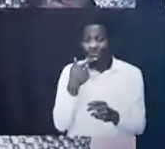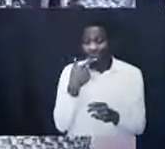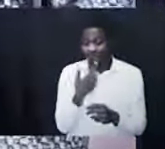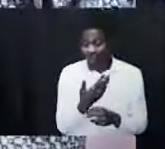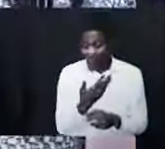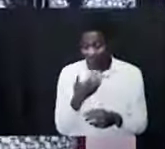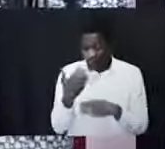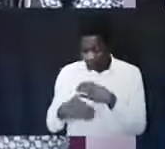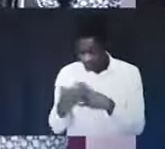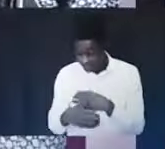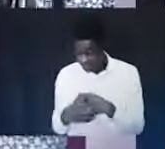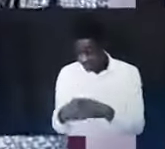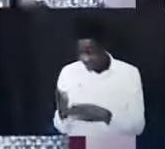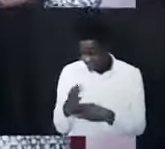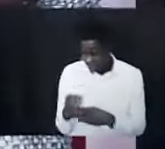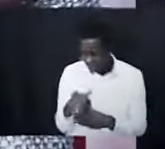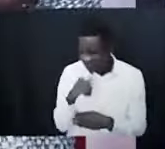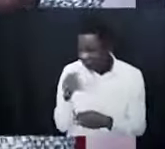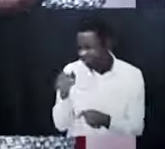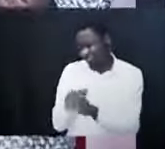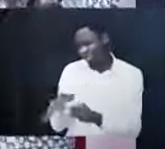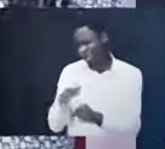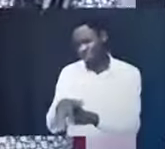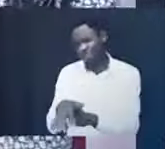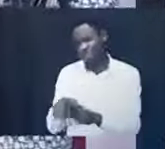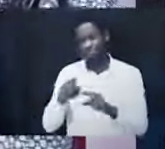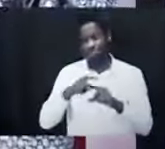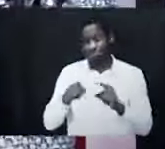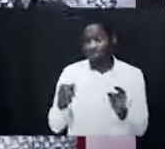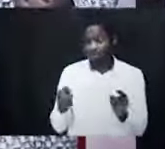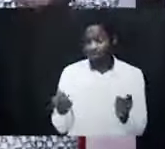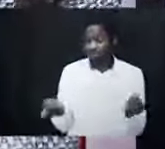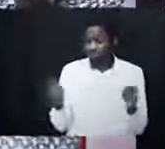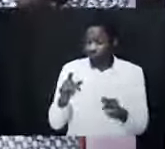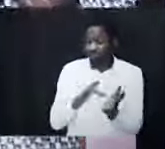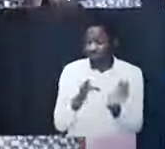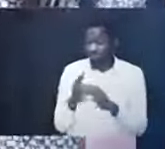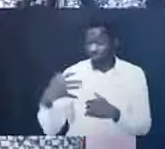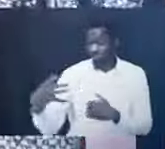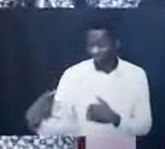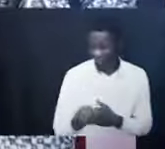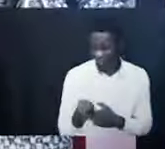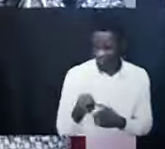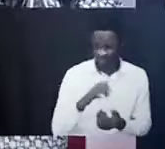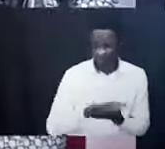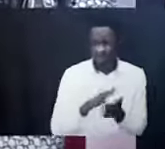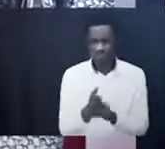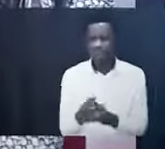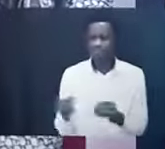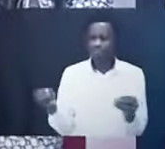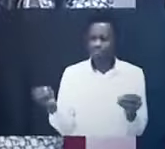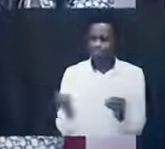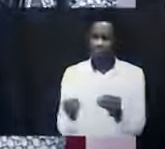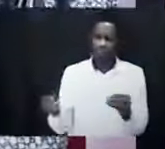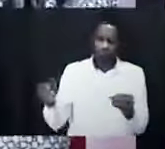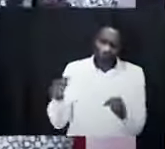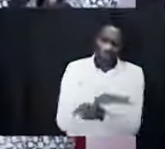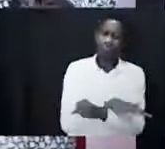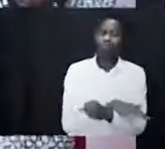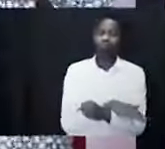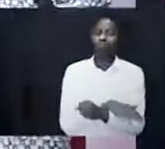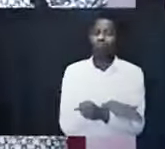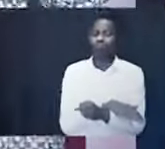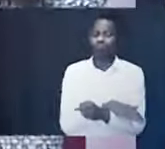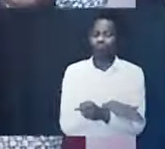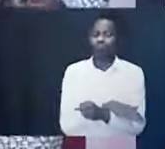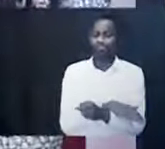enough. But in his hands, it was more than enough. The lifting up of his eyes to heaven